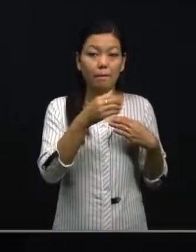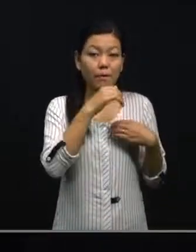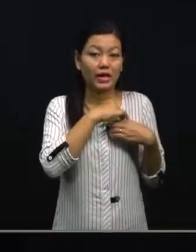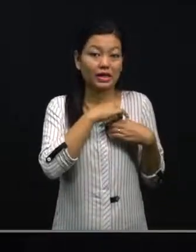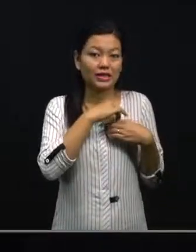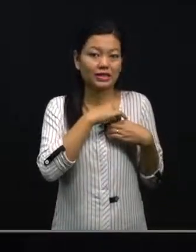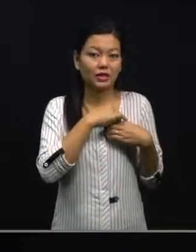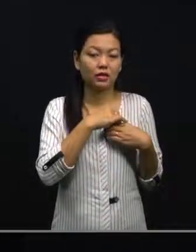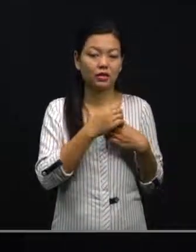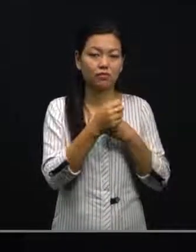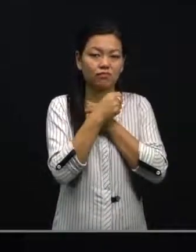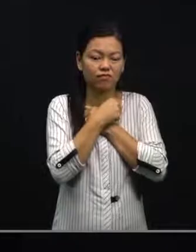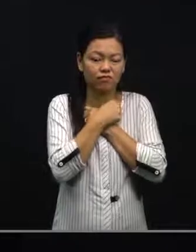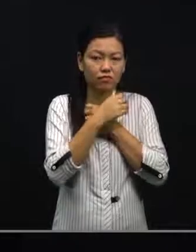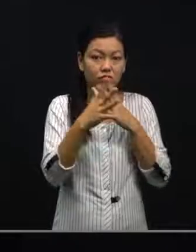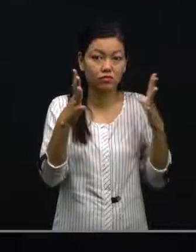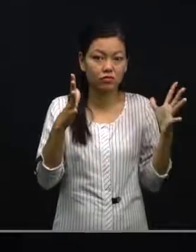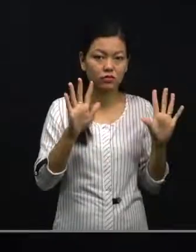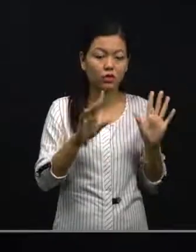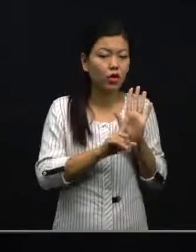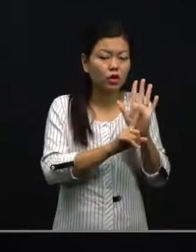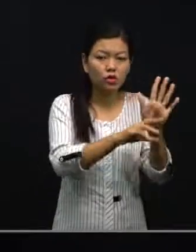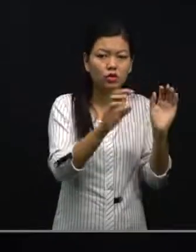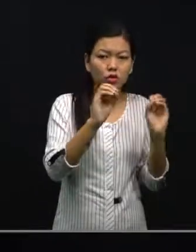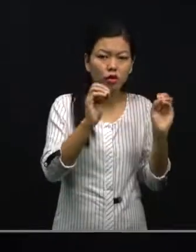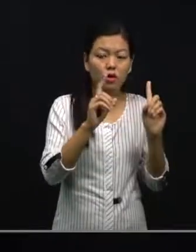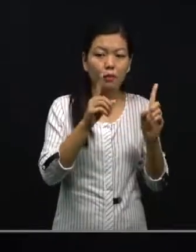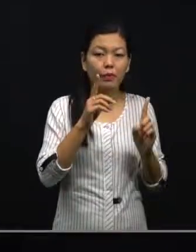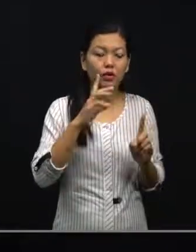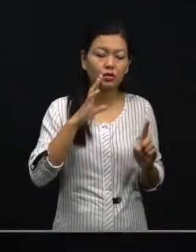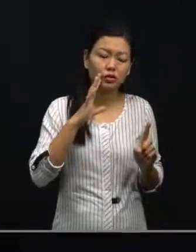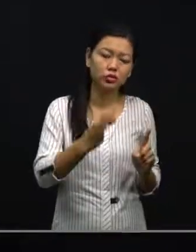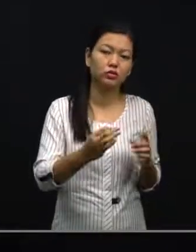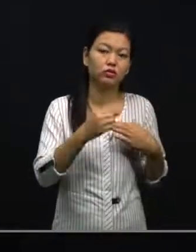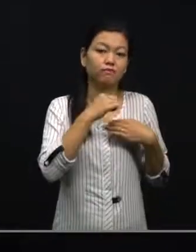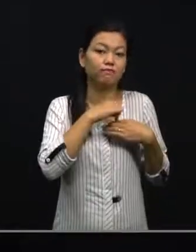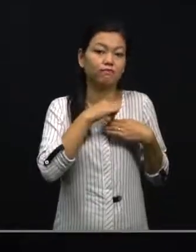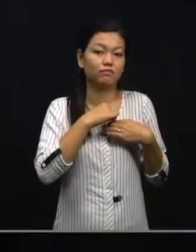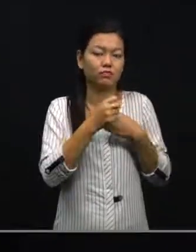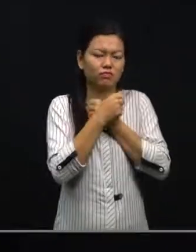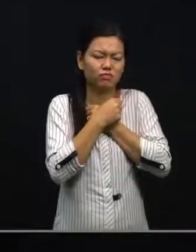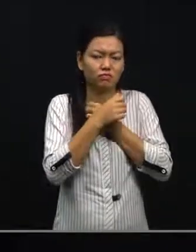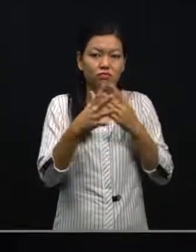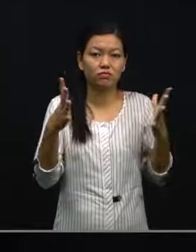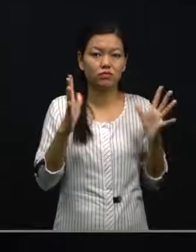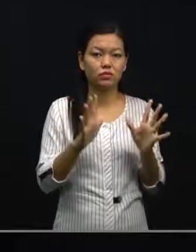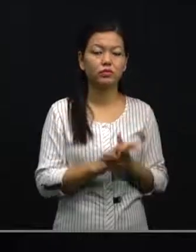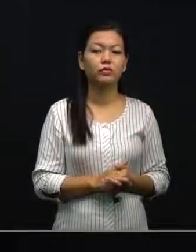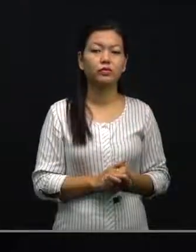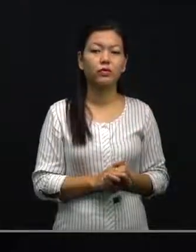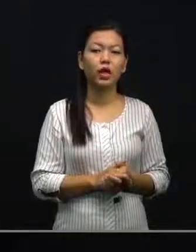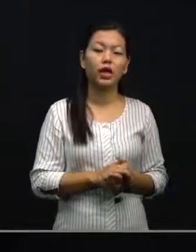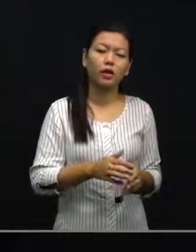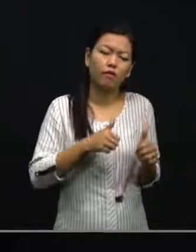of warmth in the story to his families. And you will also find that he is very American in nature. Take the example of when